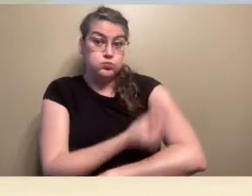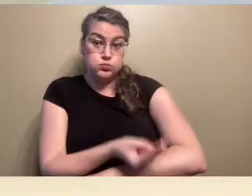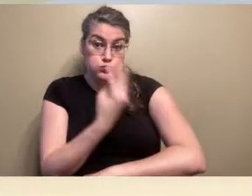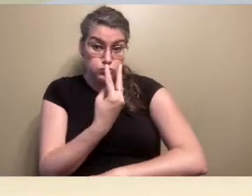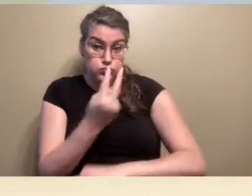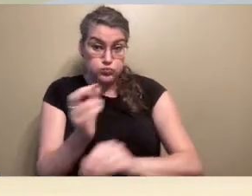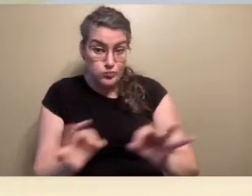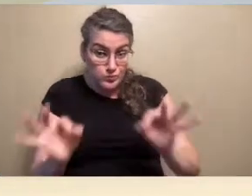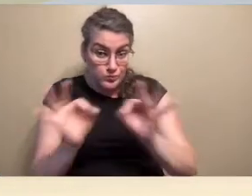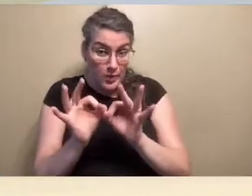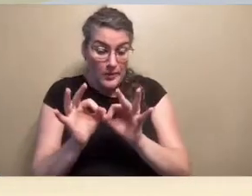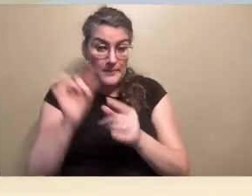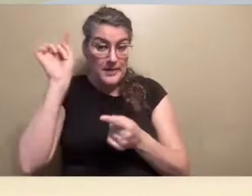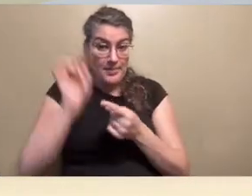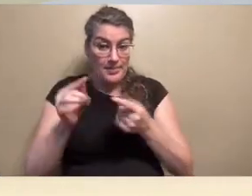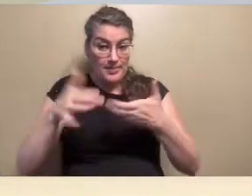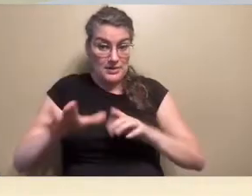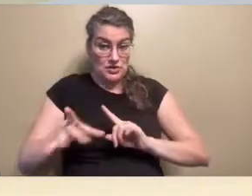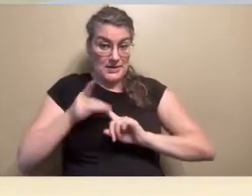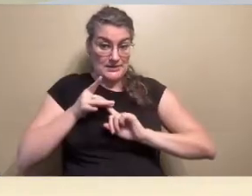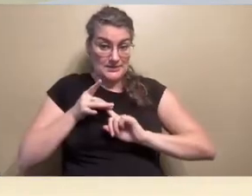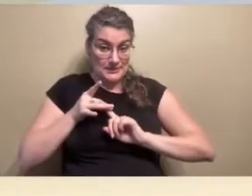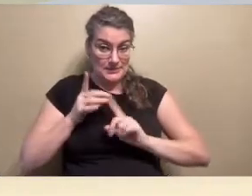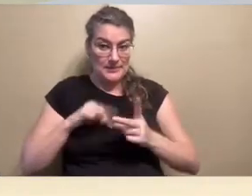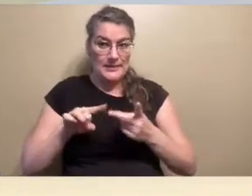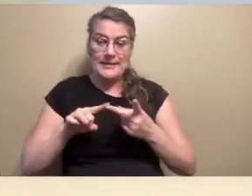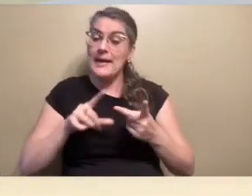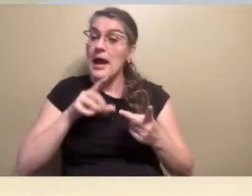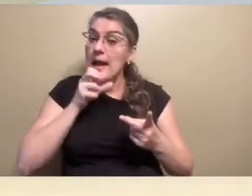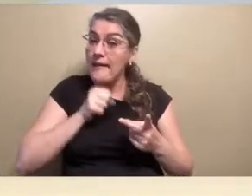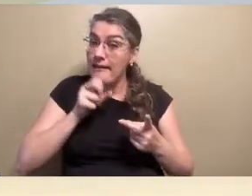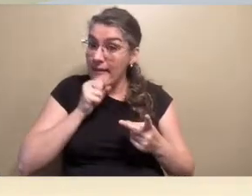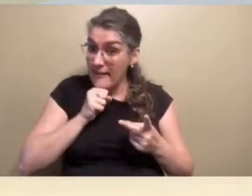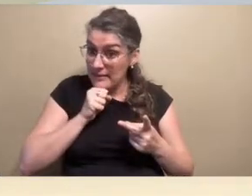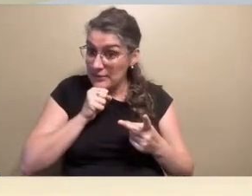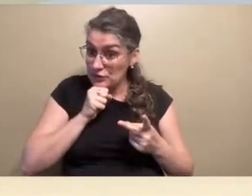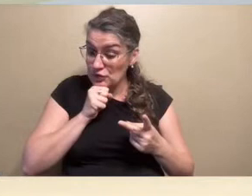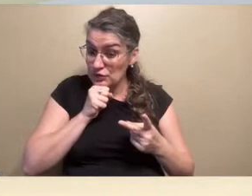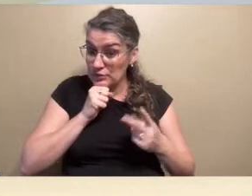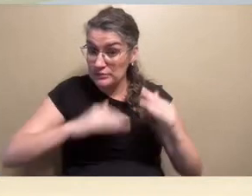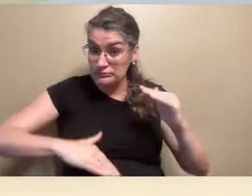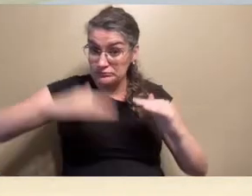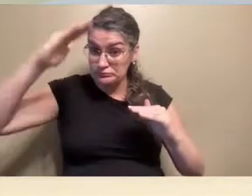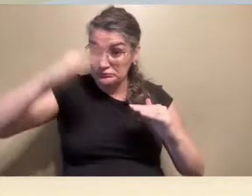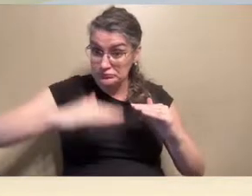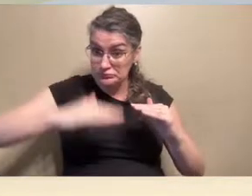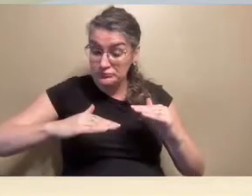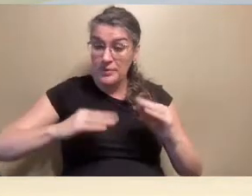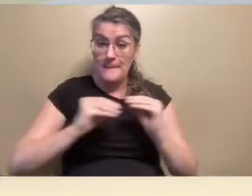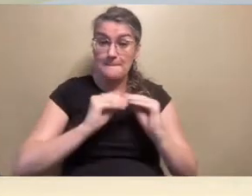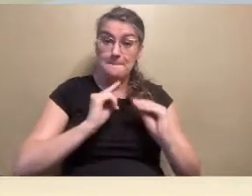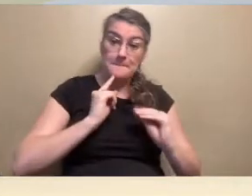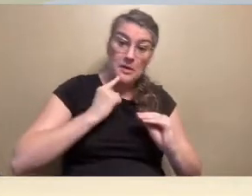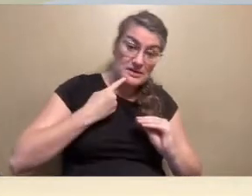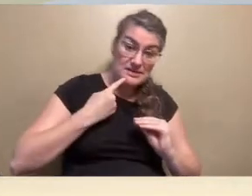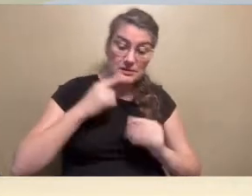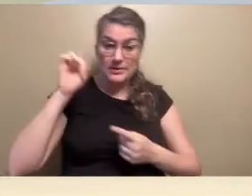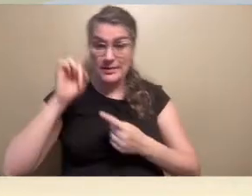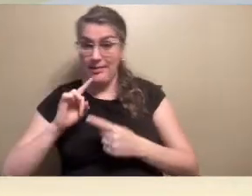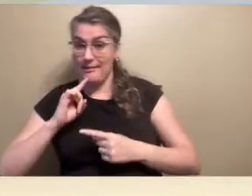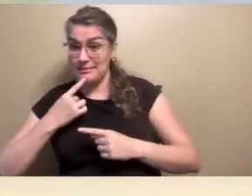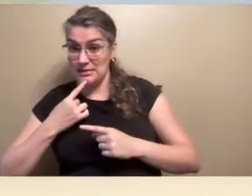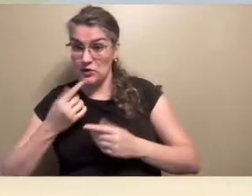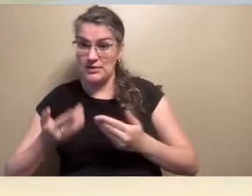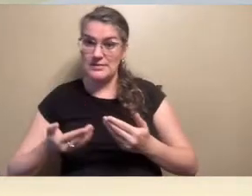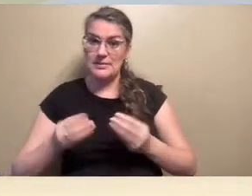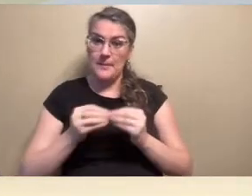risk. Our age and health, and the health of others around us. The risk of severe